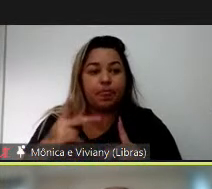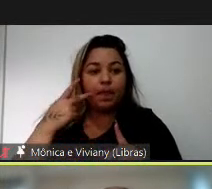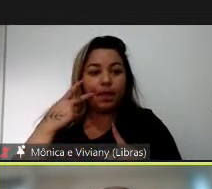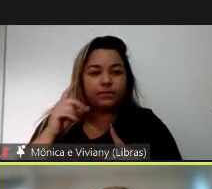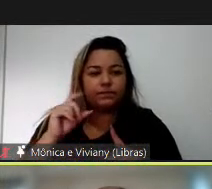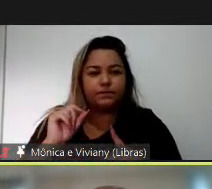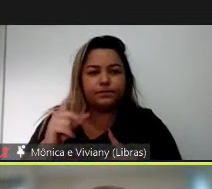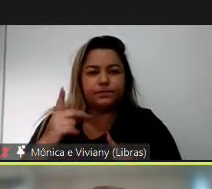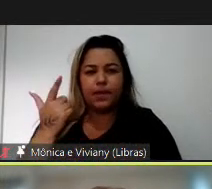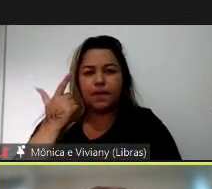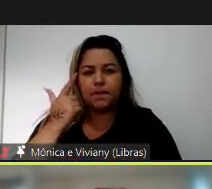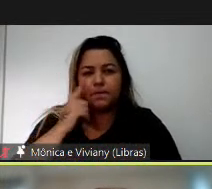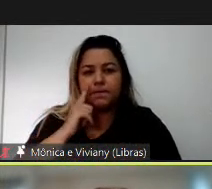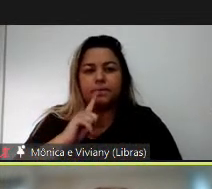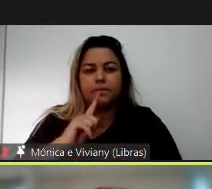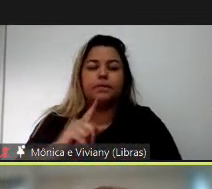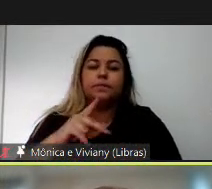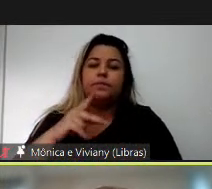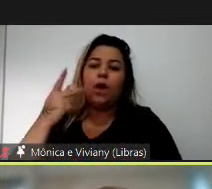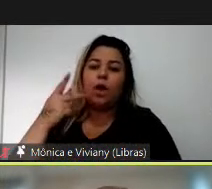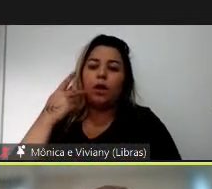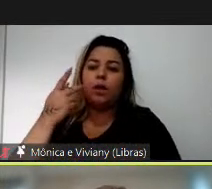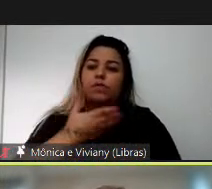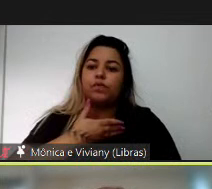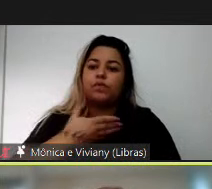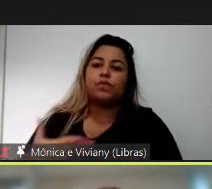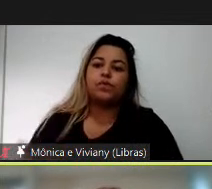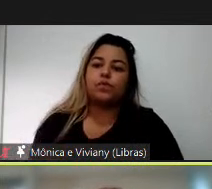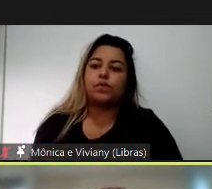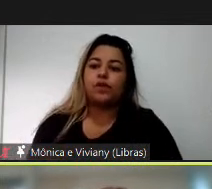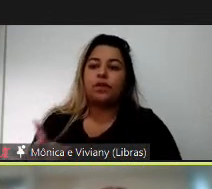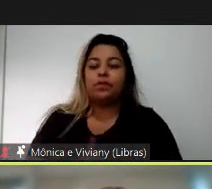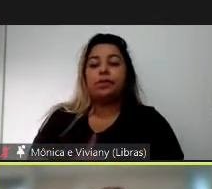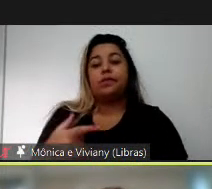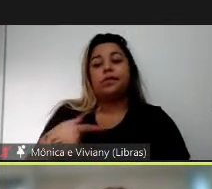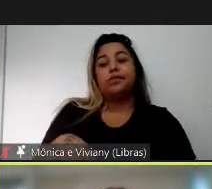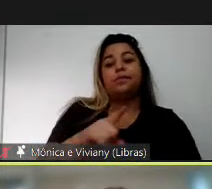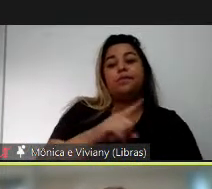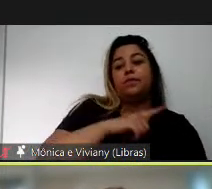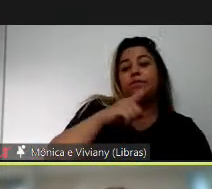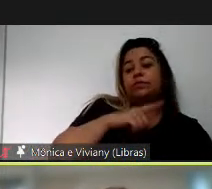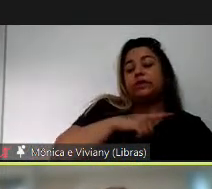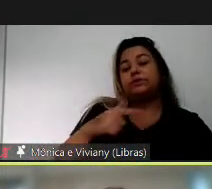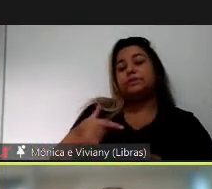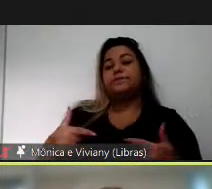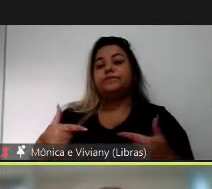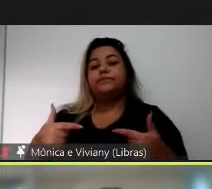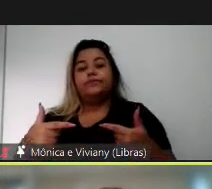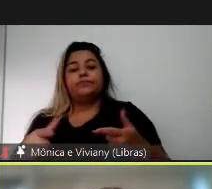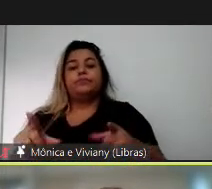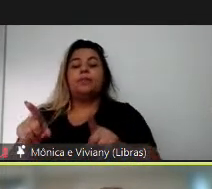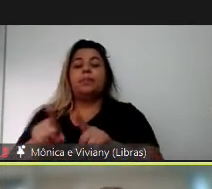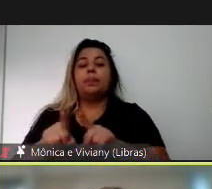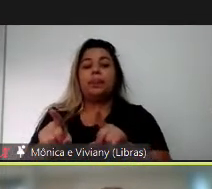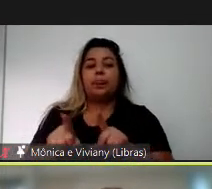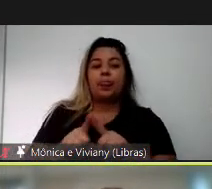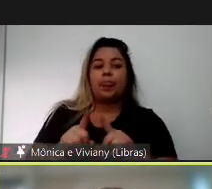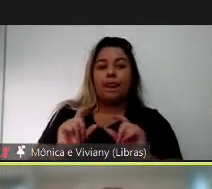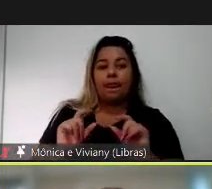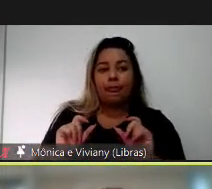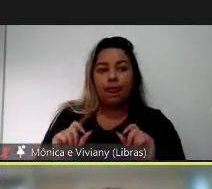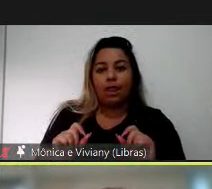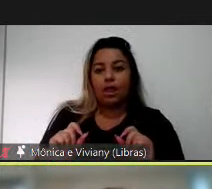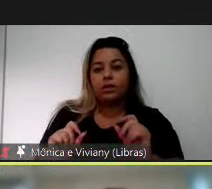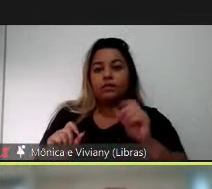population to make it possible to think about public policies from that reality. We have the challenge to